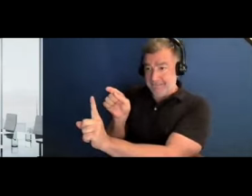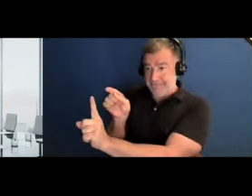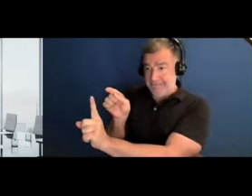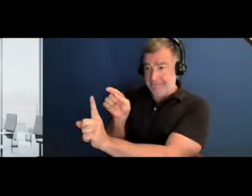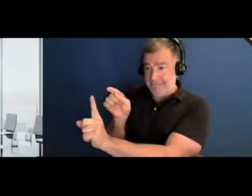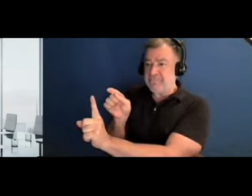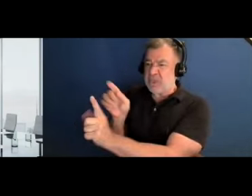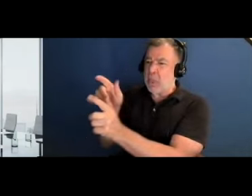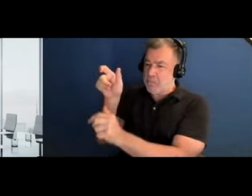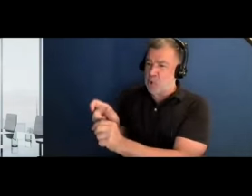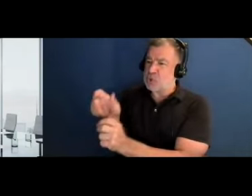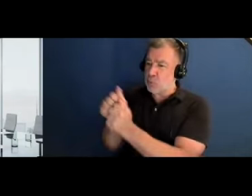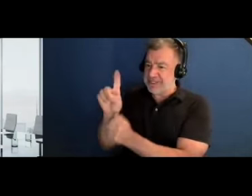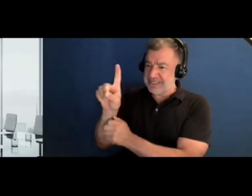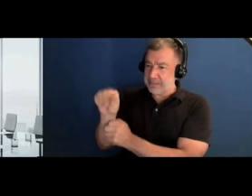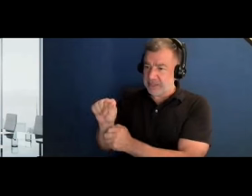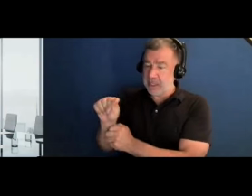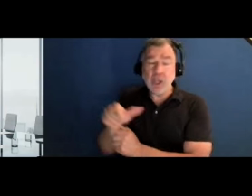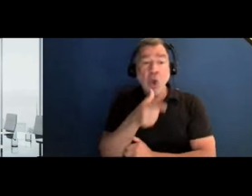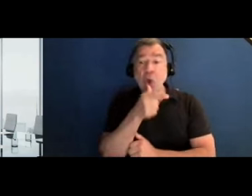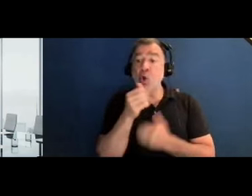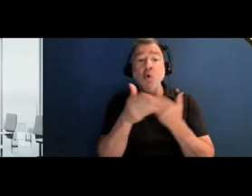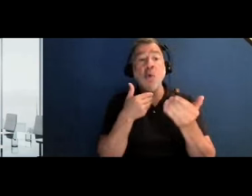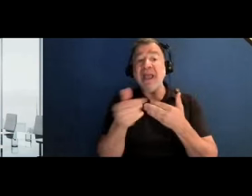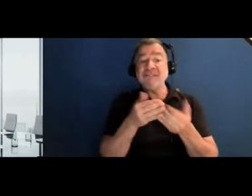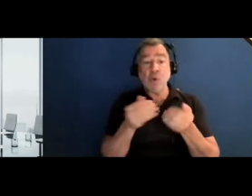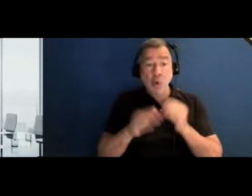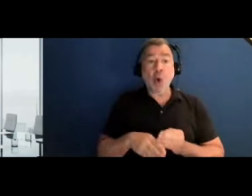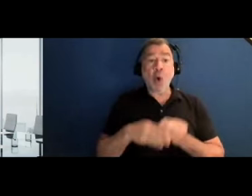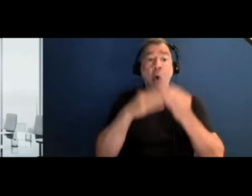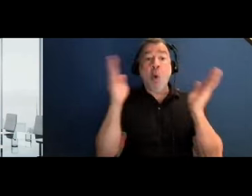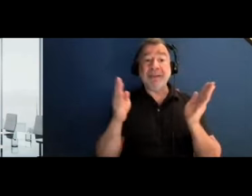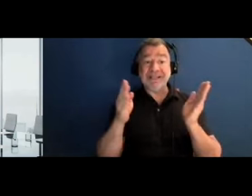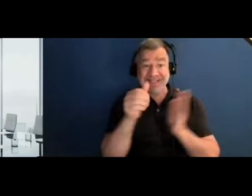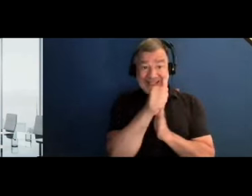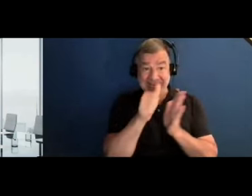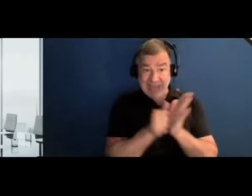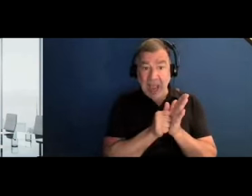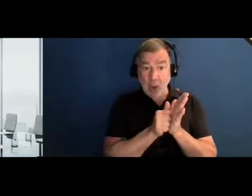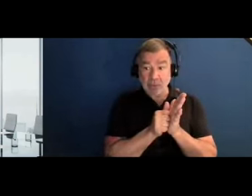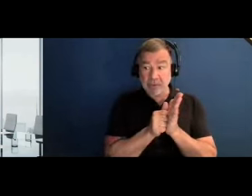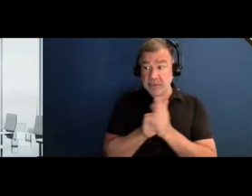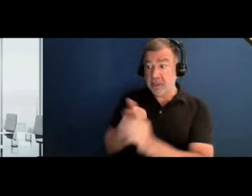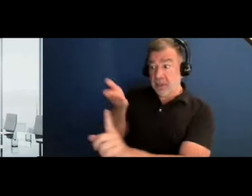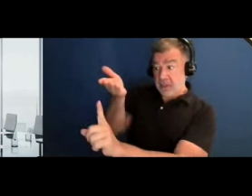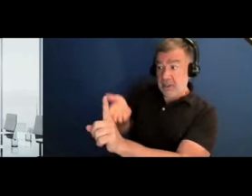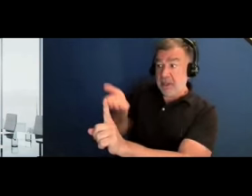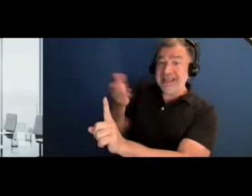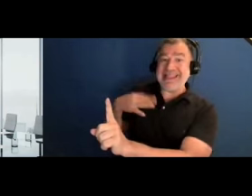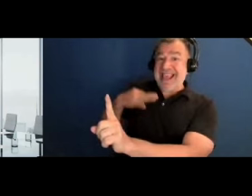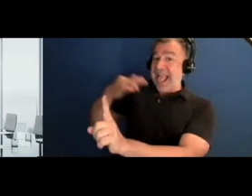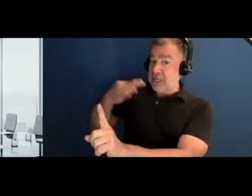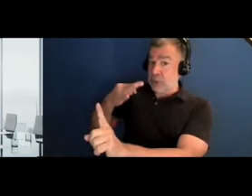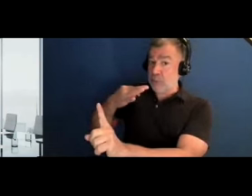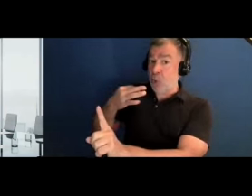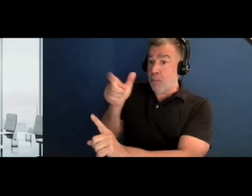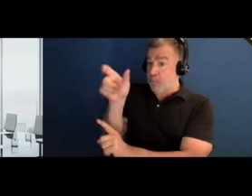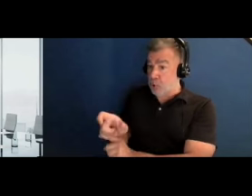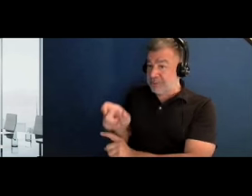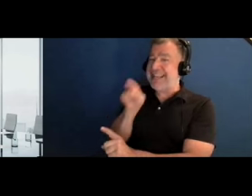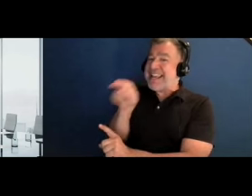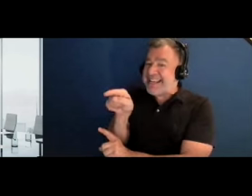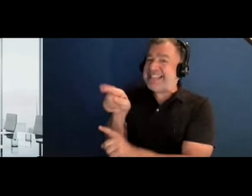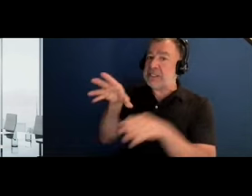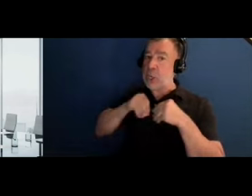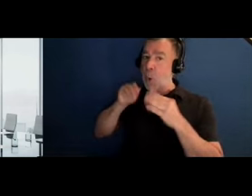listed. So remember, no matter who opens that account, the eligible individual is the account owner, and that they can have